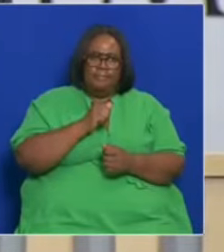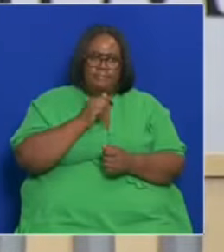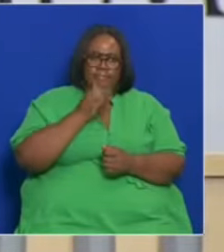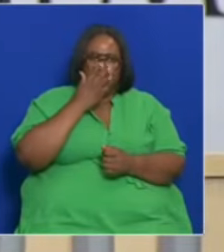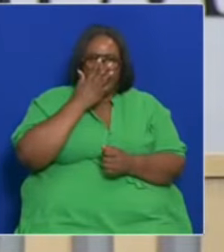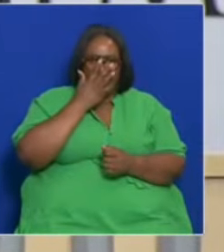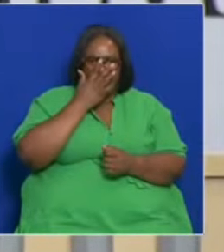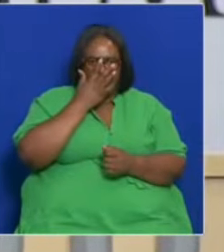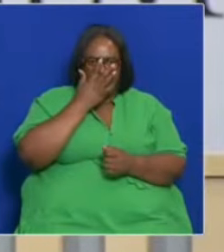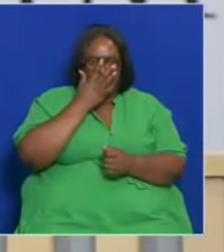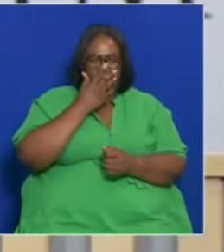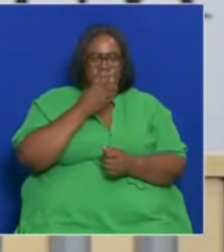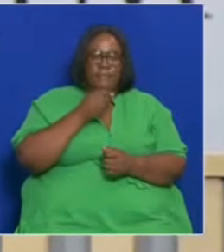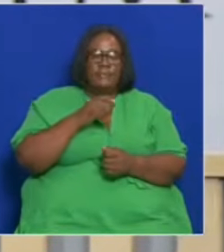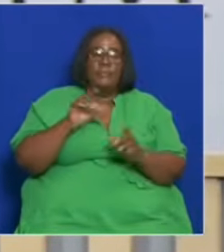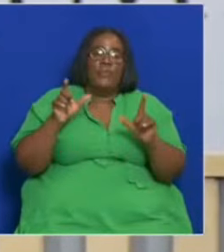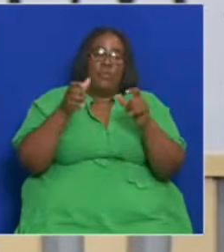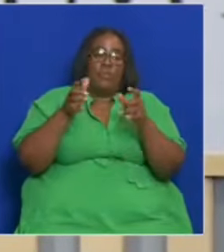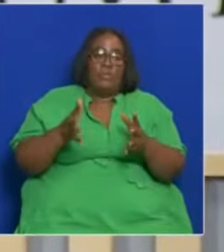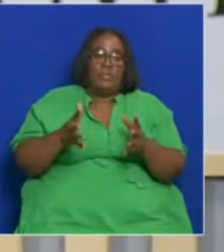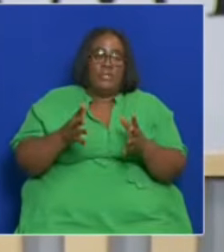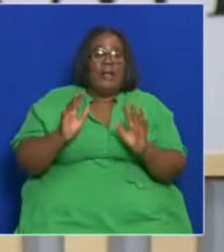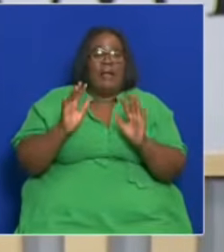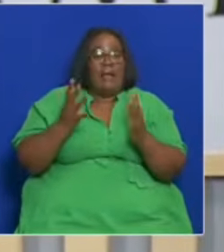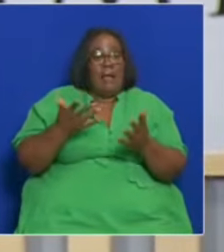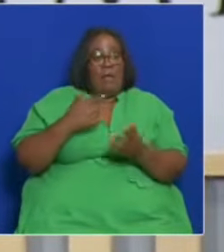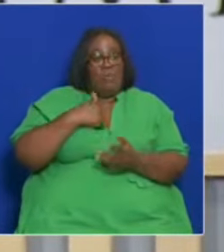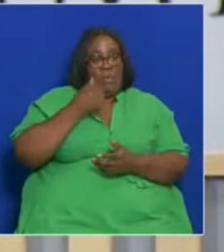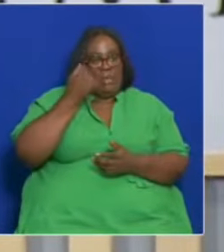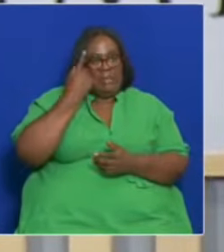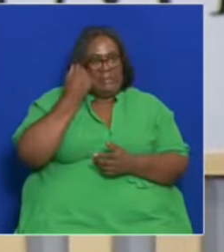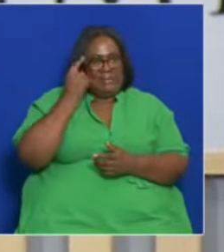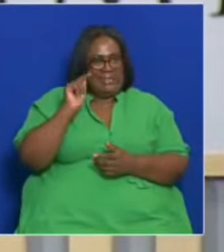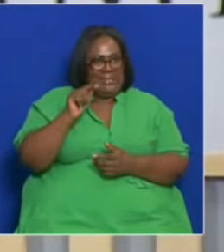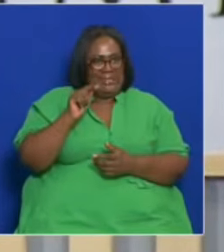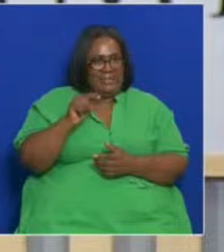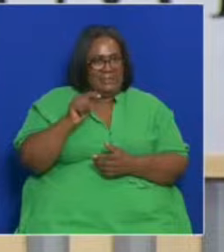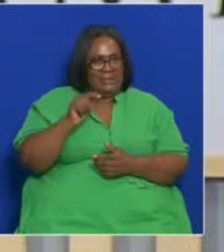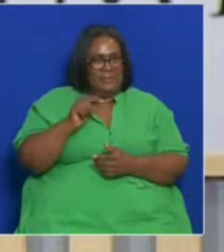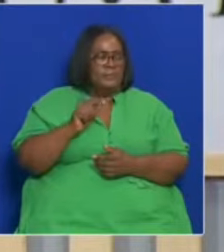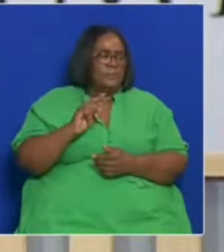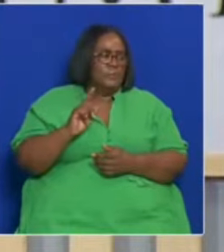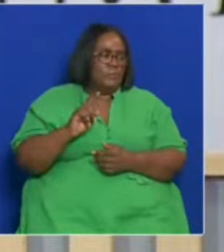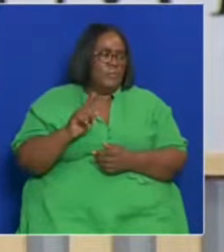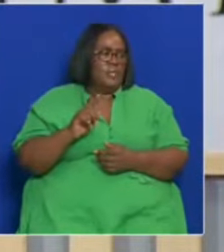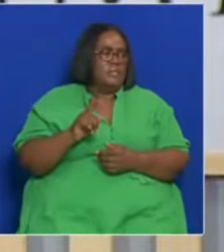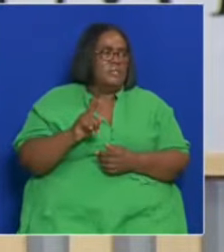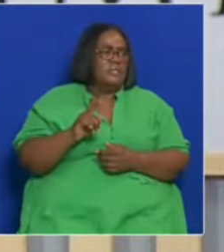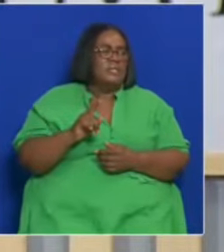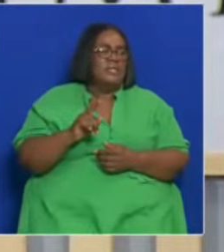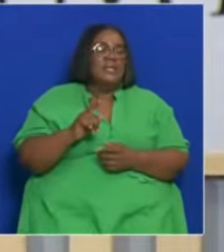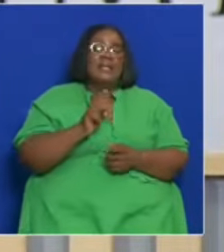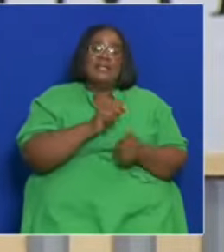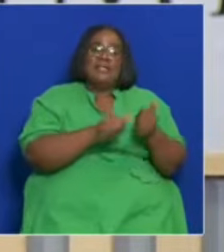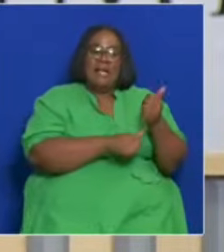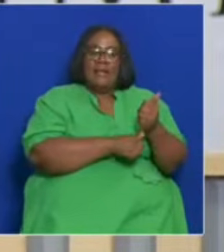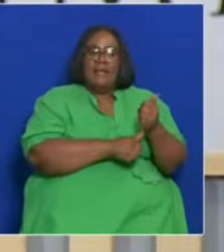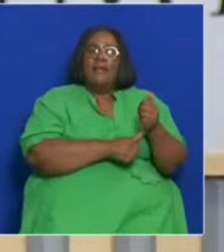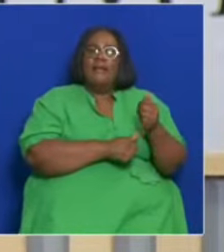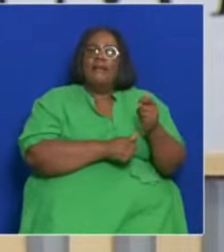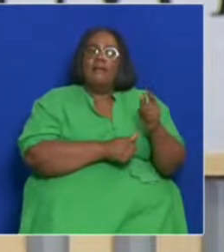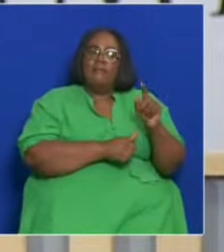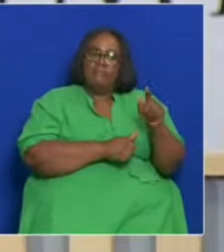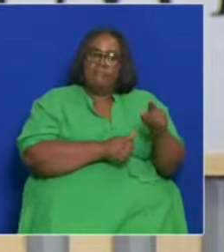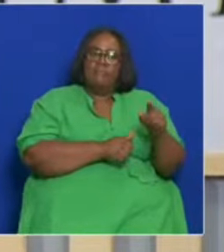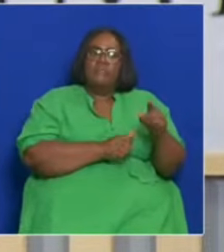Commissioners, how I understood it is that it falls within the mandate in the context of financial,